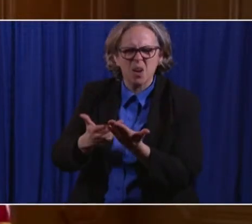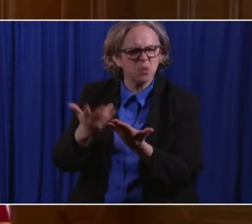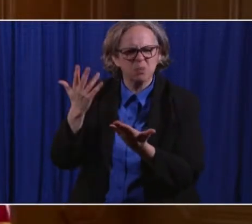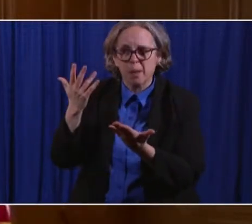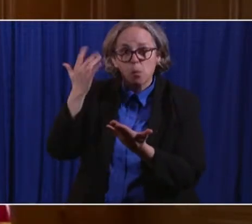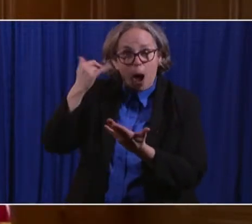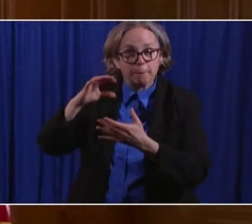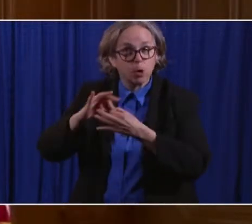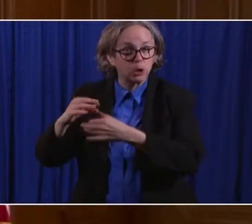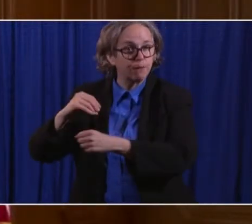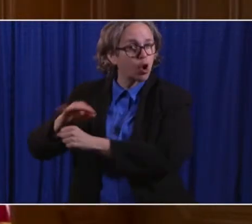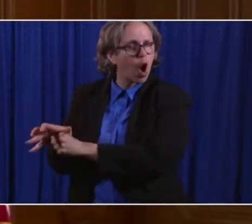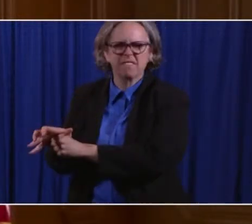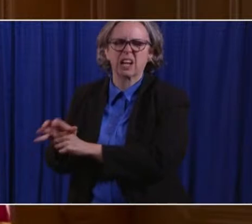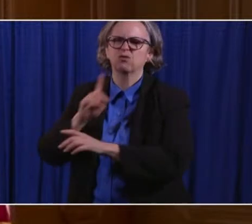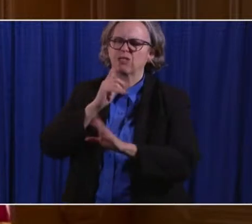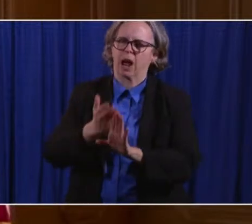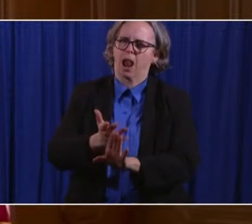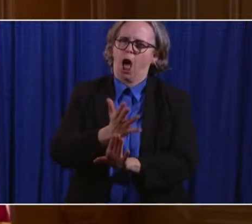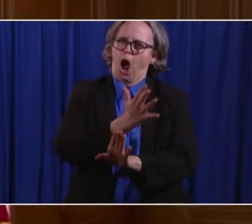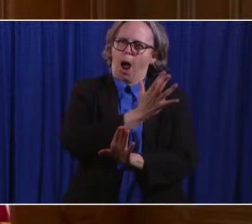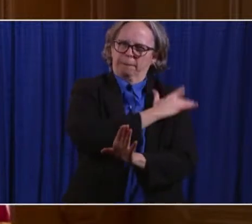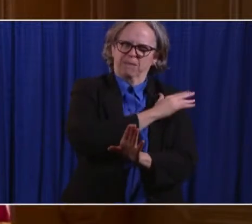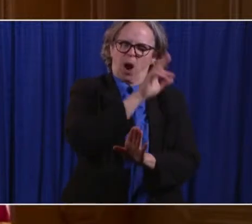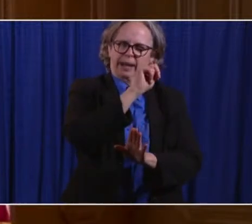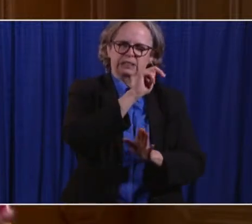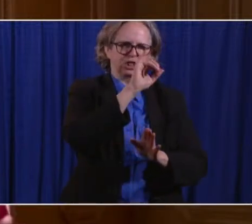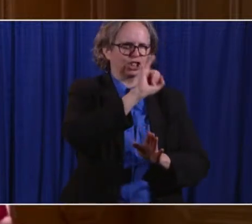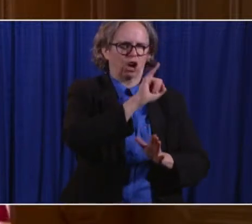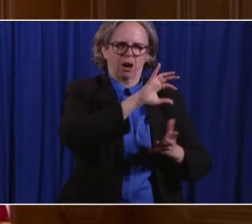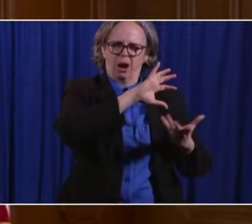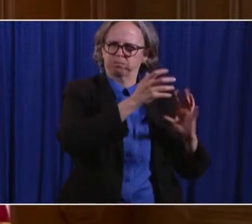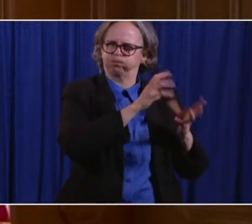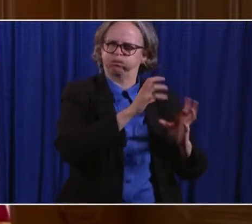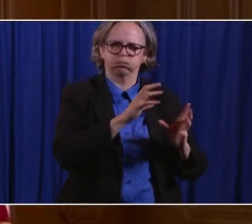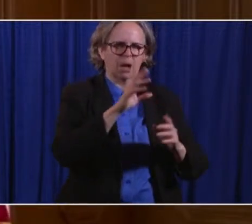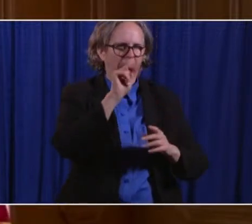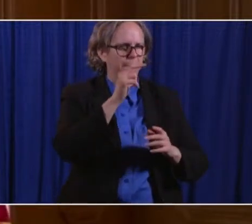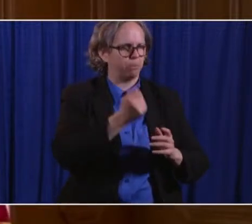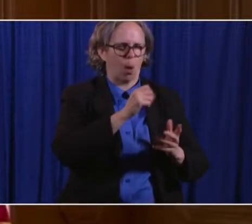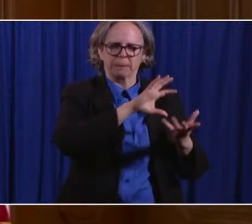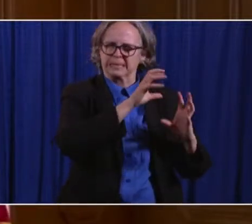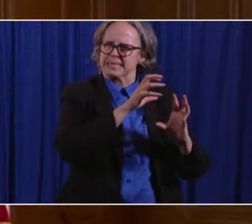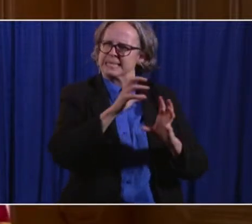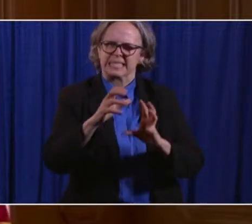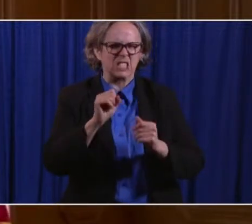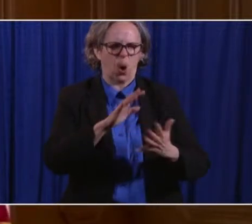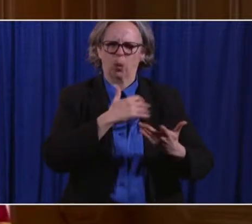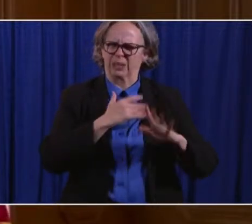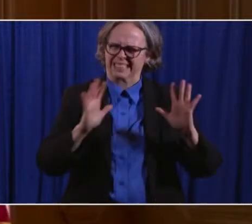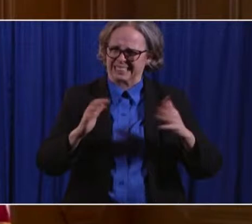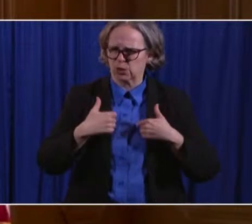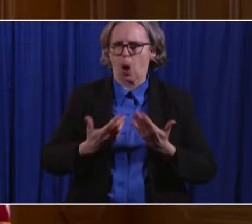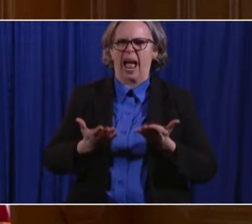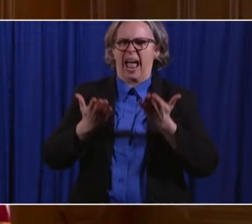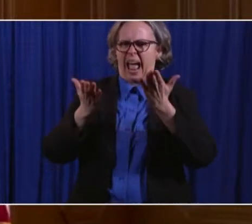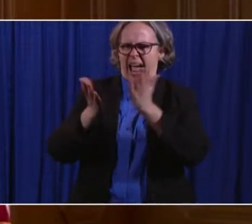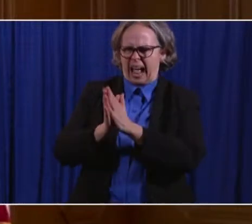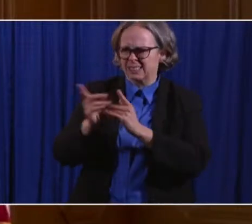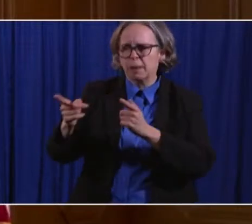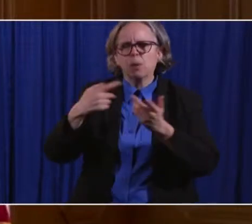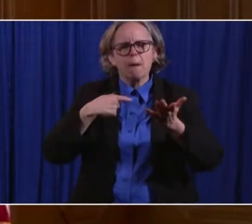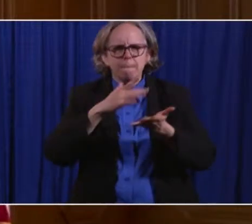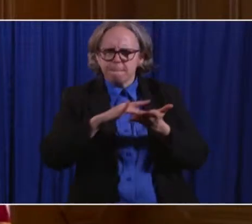the pandemic hit. So we're recommending we pay off the debt, but we still are left with a structural problem. And this